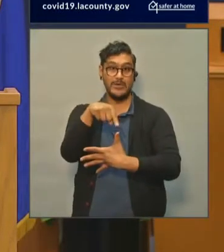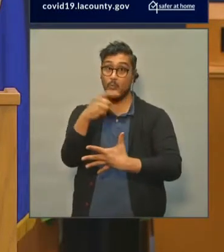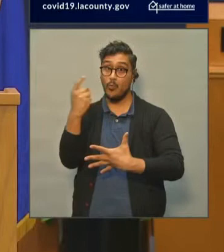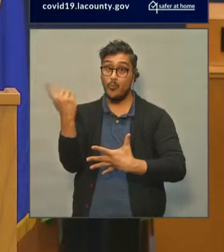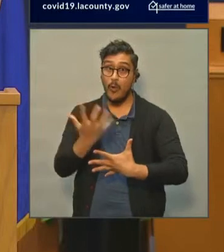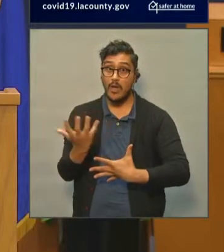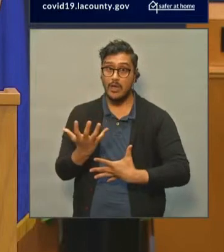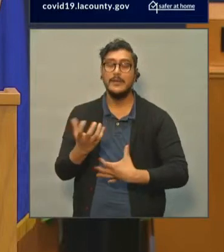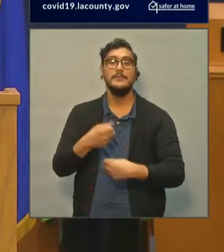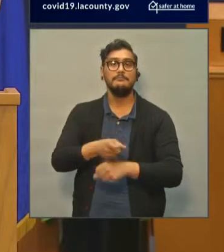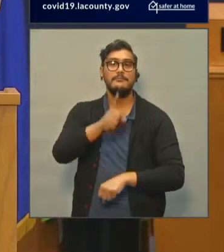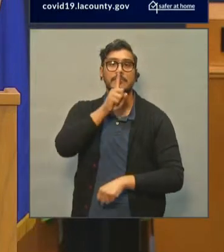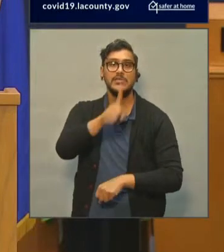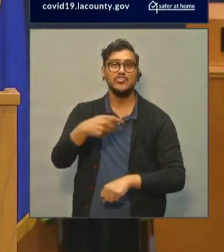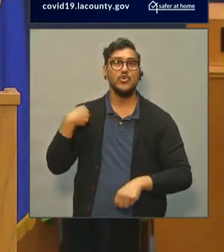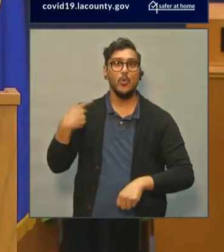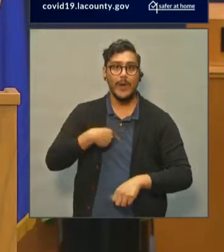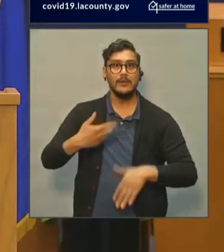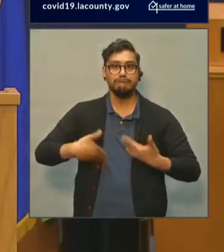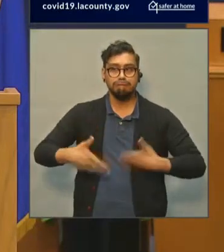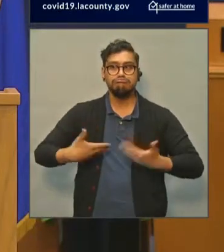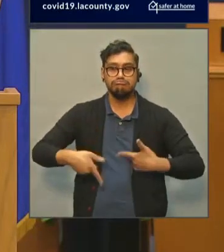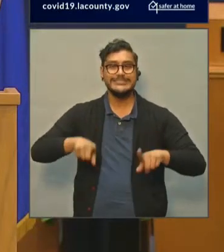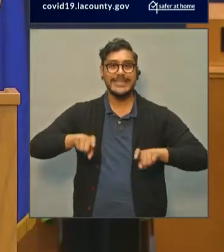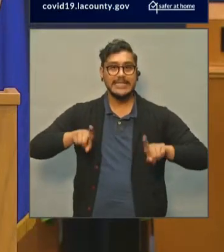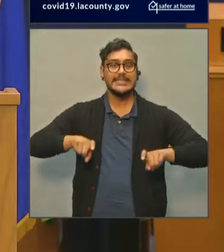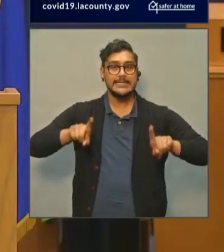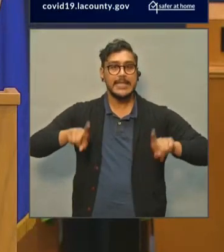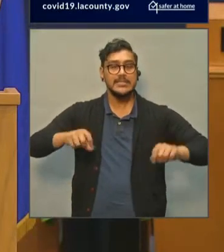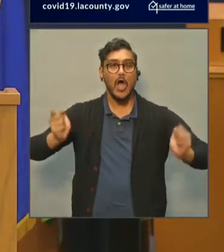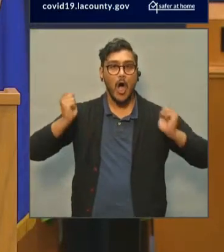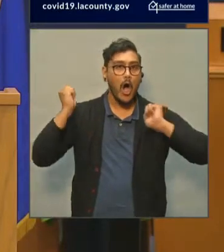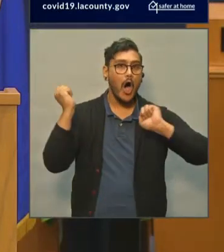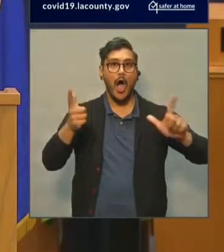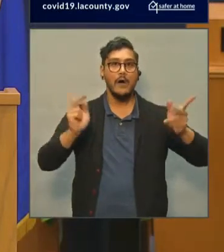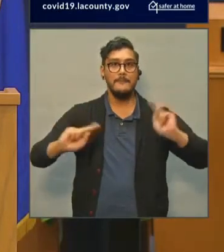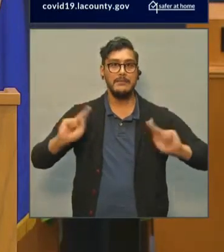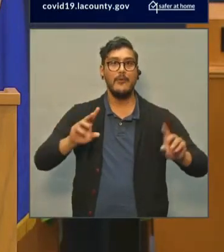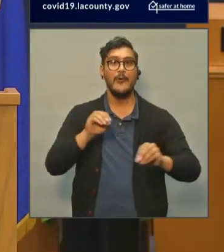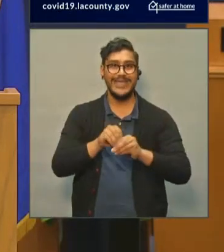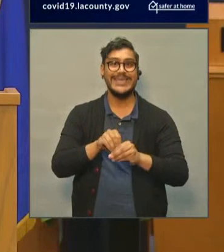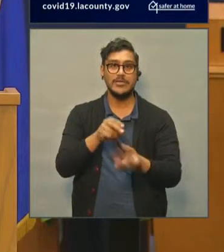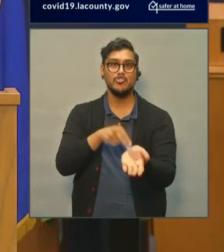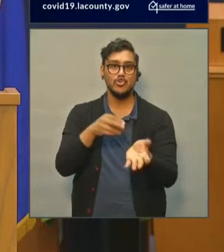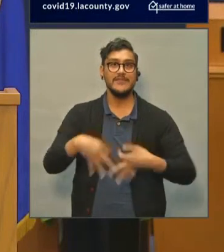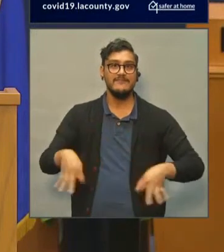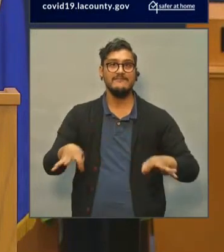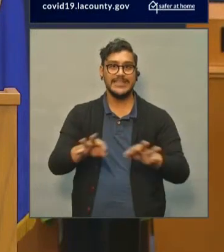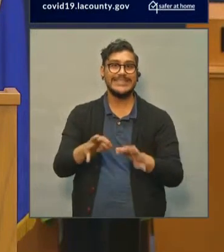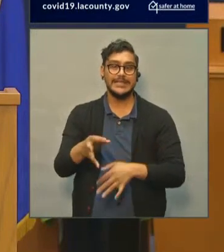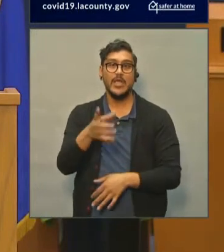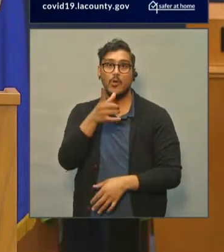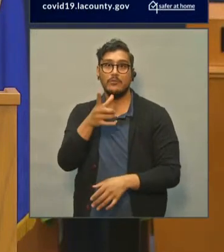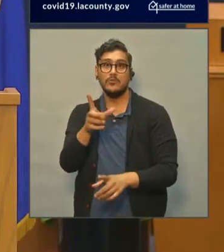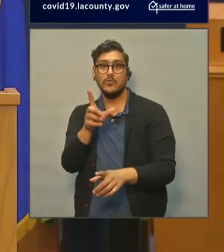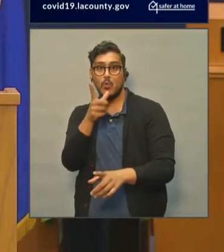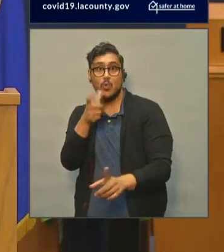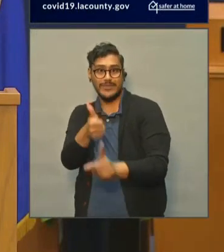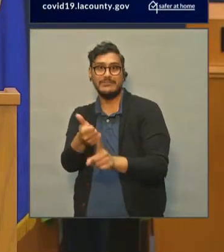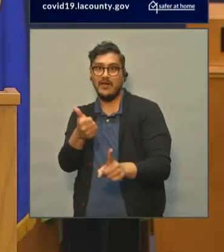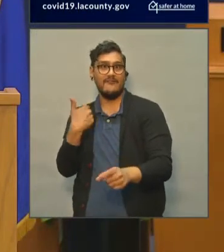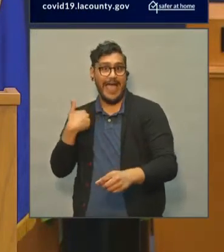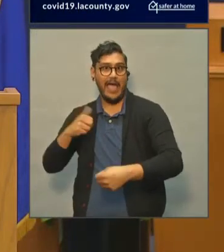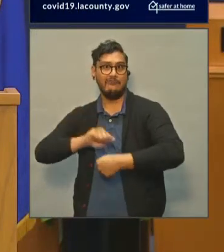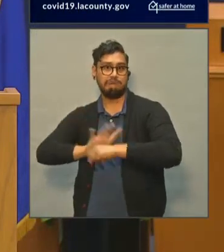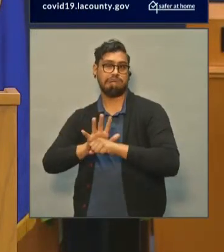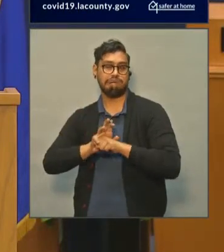noted, is to make sure that we're rapidly completing all of the testing in the facilities where we do have cases. I also want to note